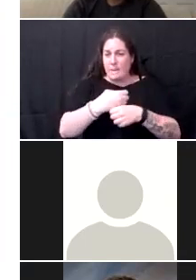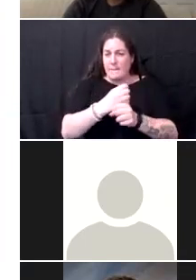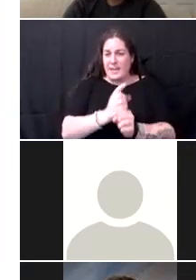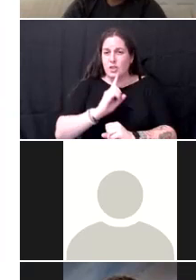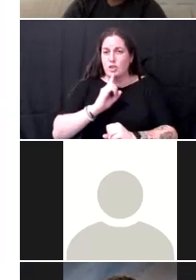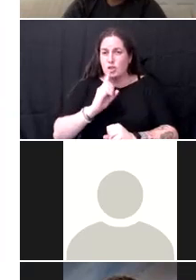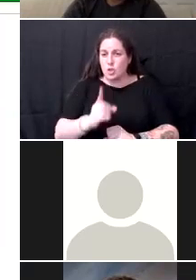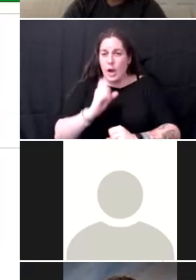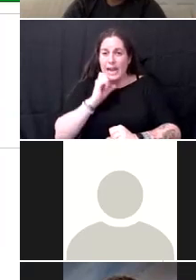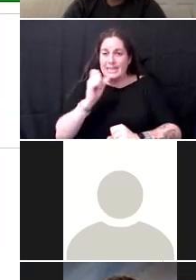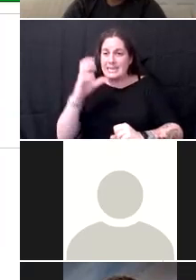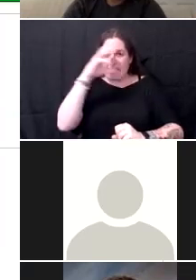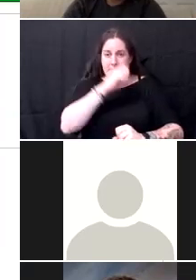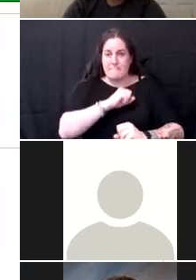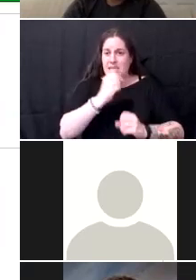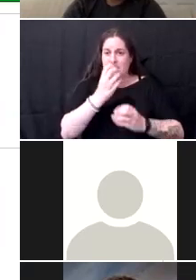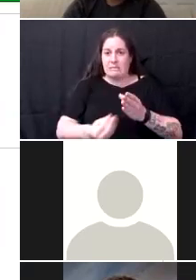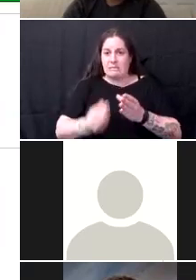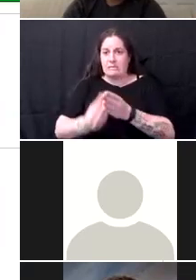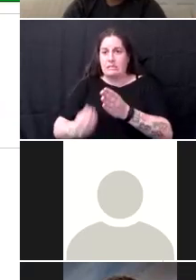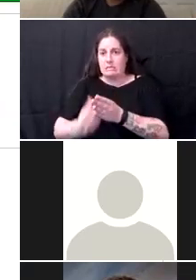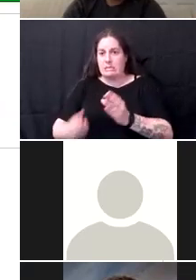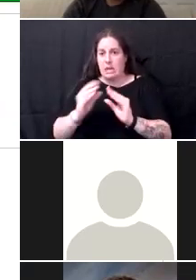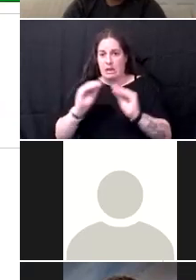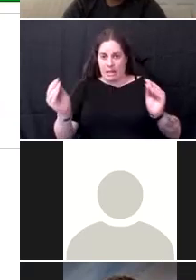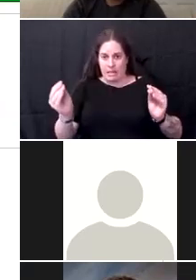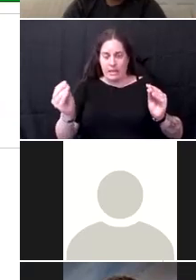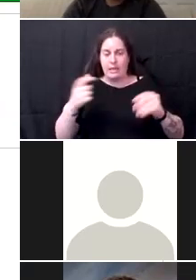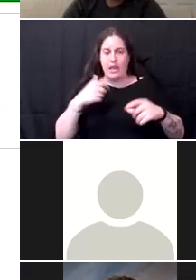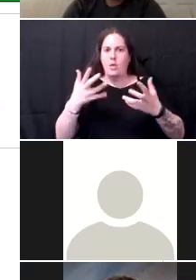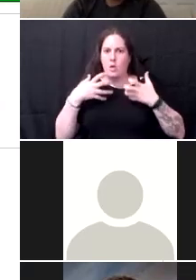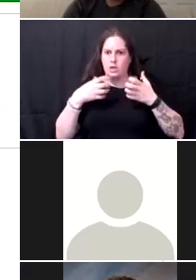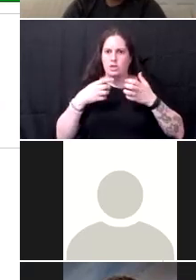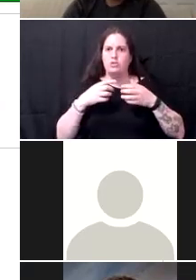I did say that I wanted to work some examples for you, and I've done that.